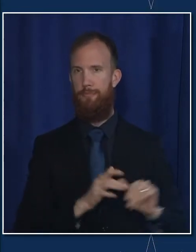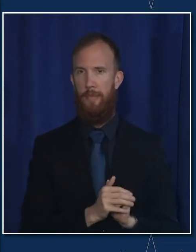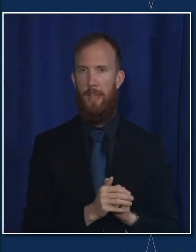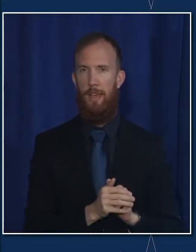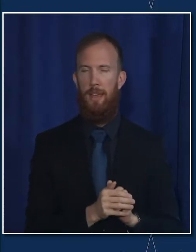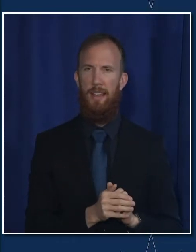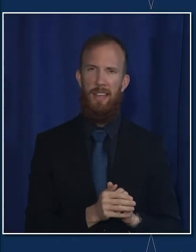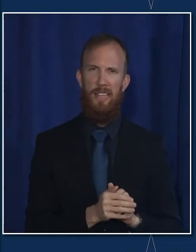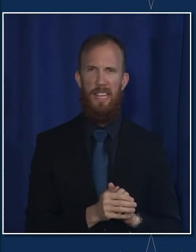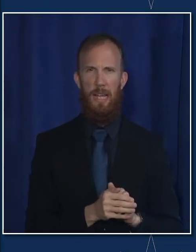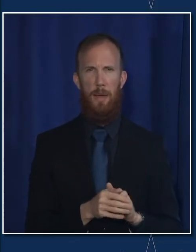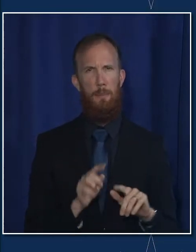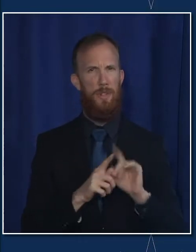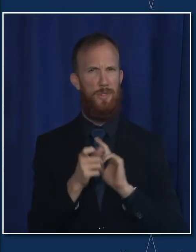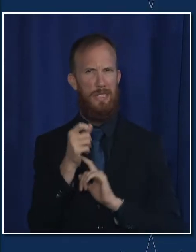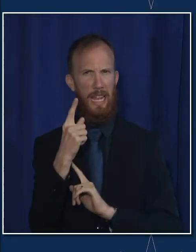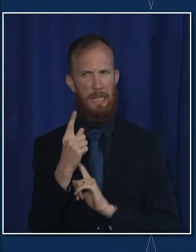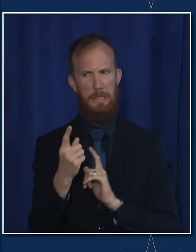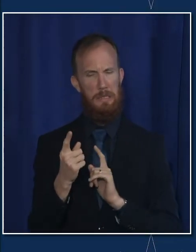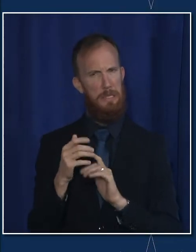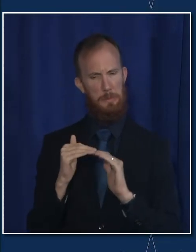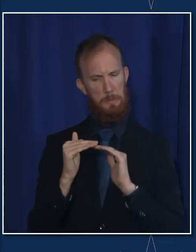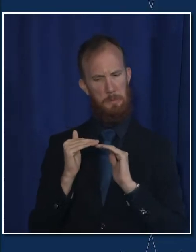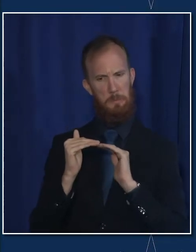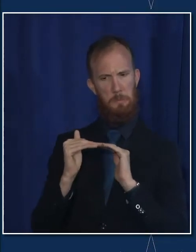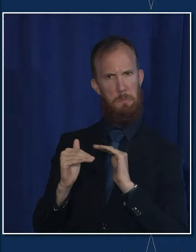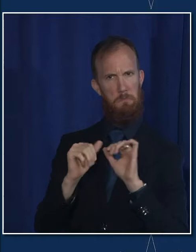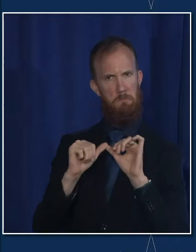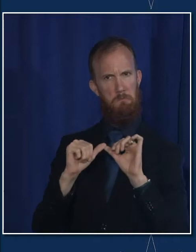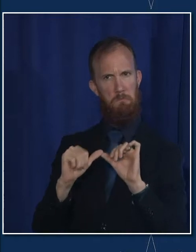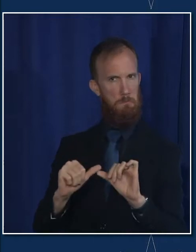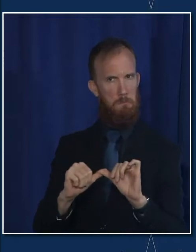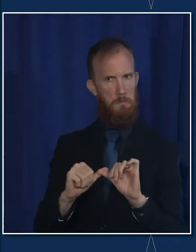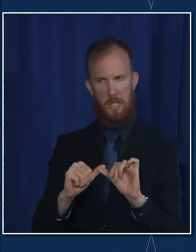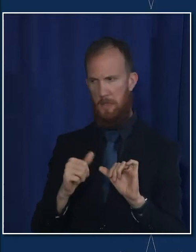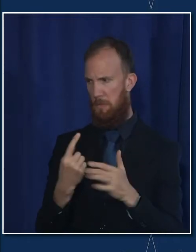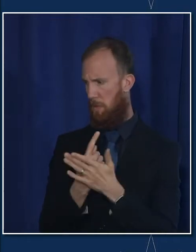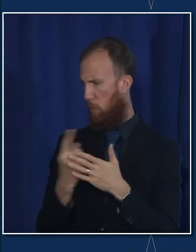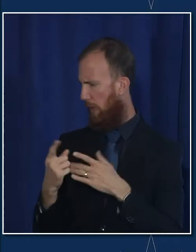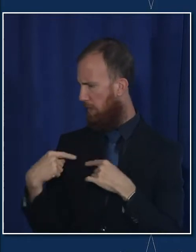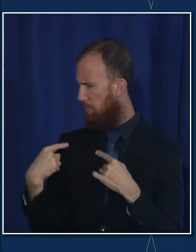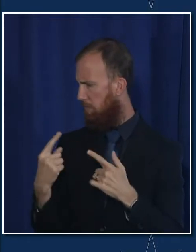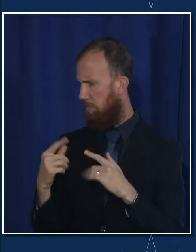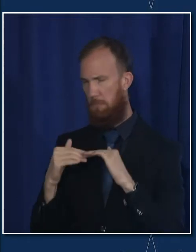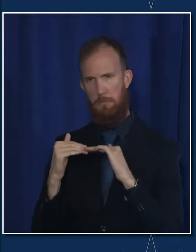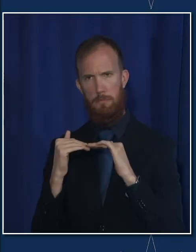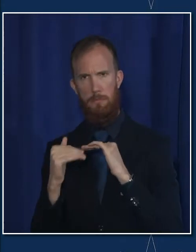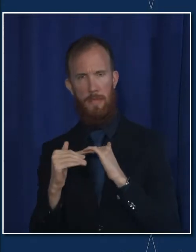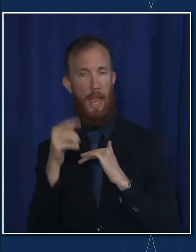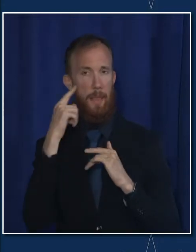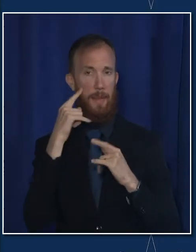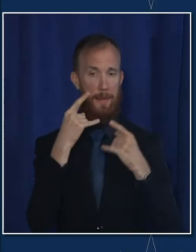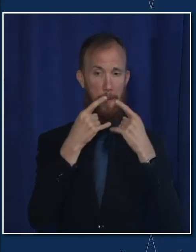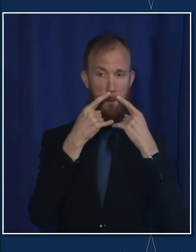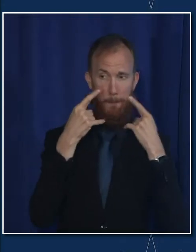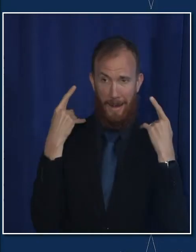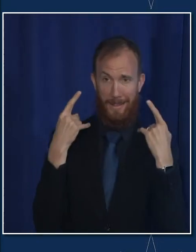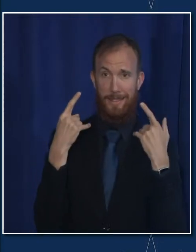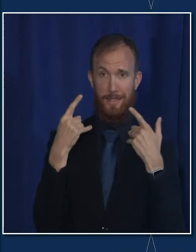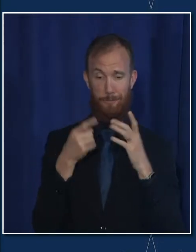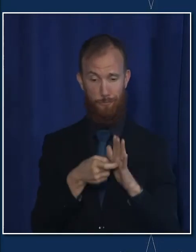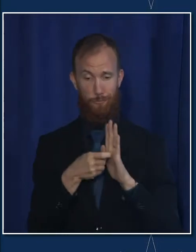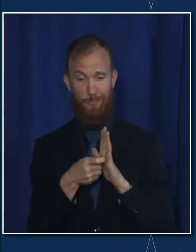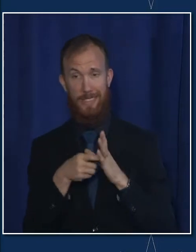actually quite flat with where we've been over the last week, which I'm pleased with. I think having the masks on universally indoors has